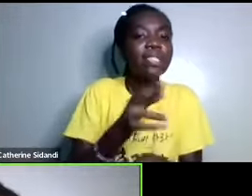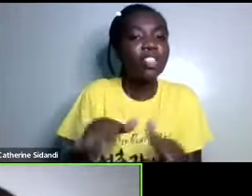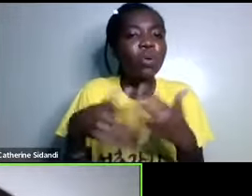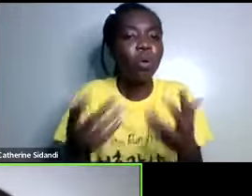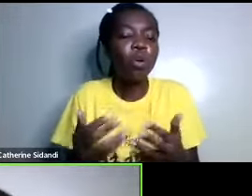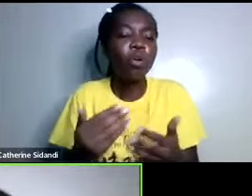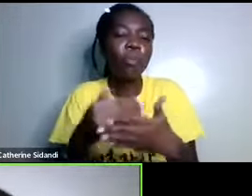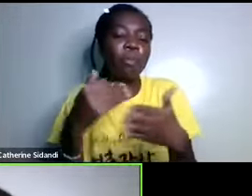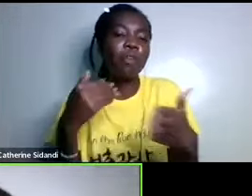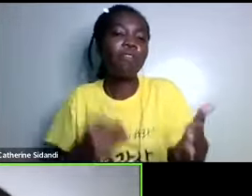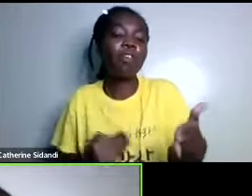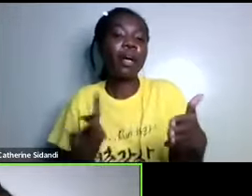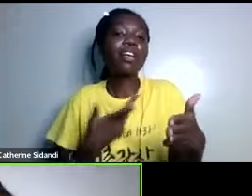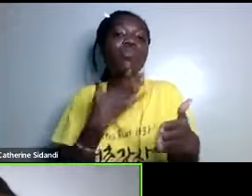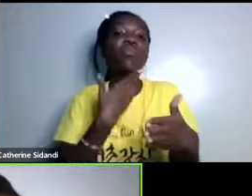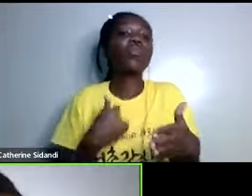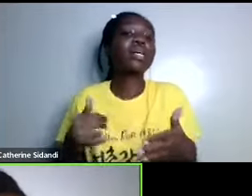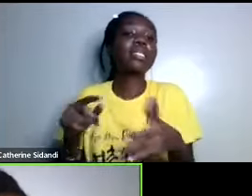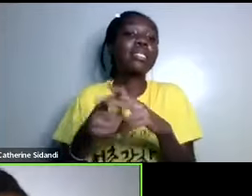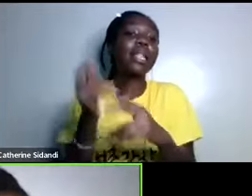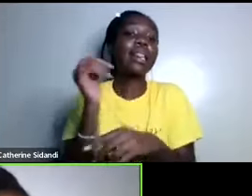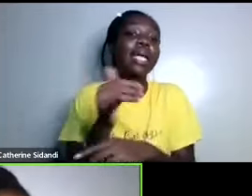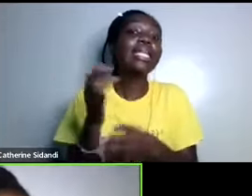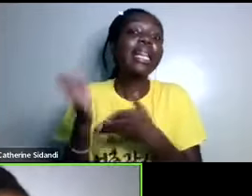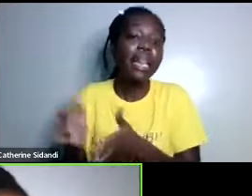Because they want to start on this immediately.